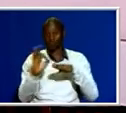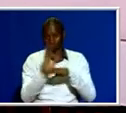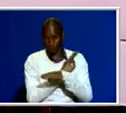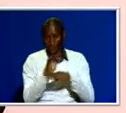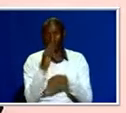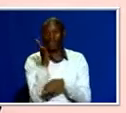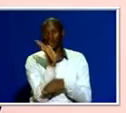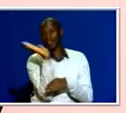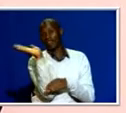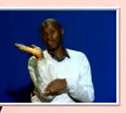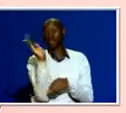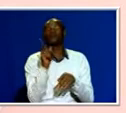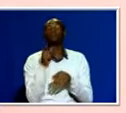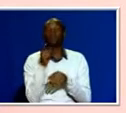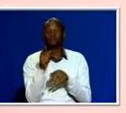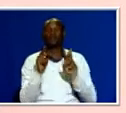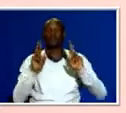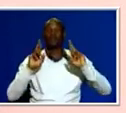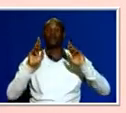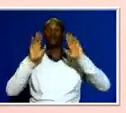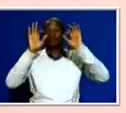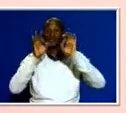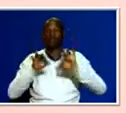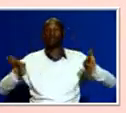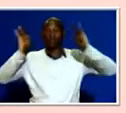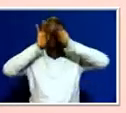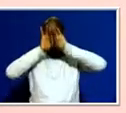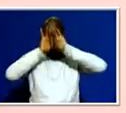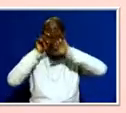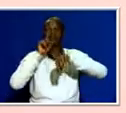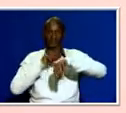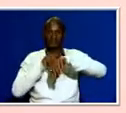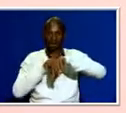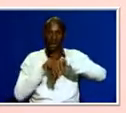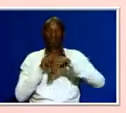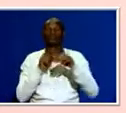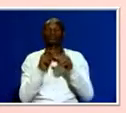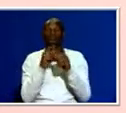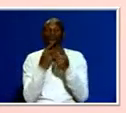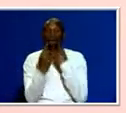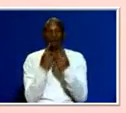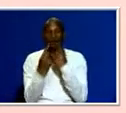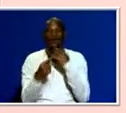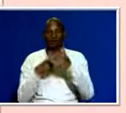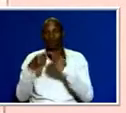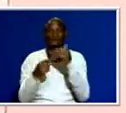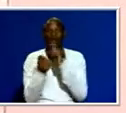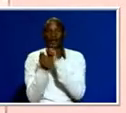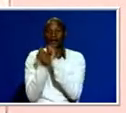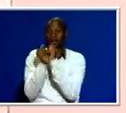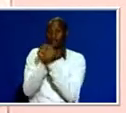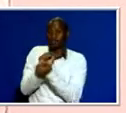of a leaf, and it will be very vital when we are discussing on adaptation. In